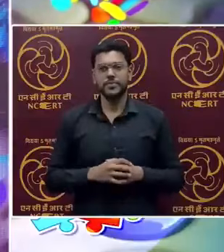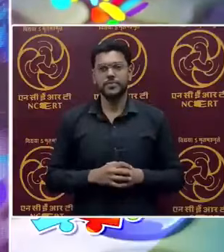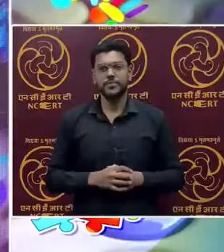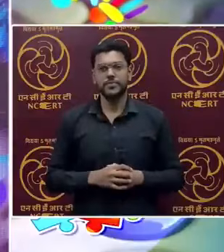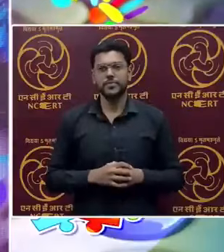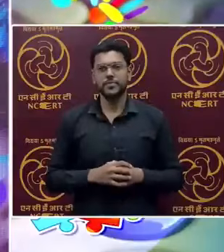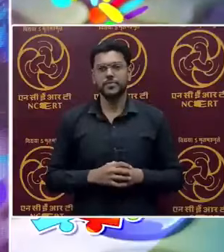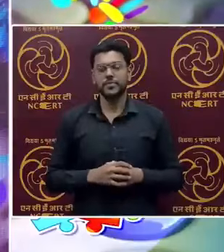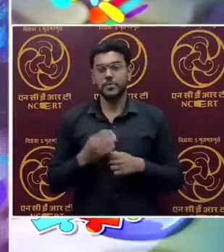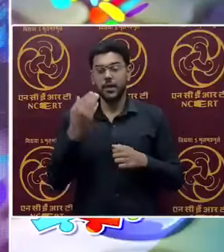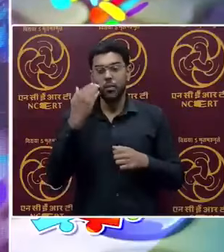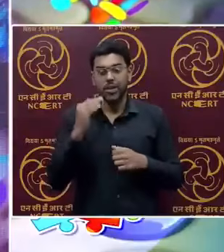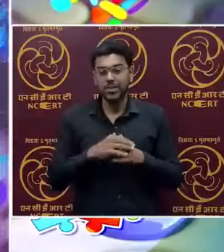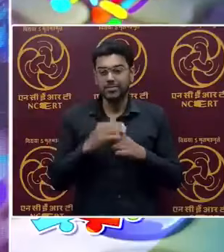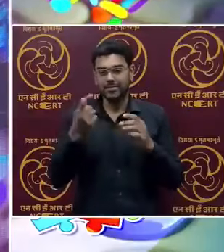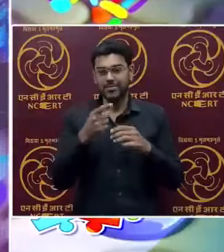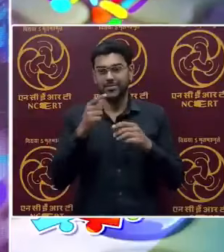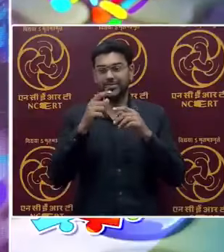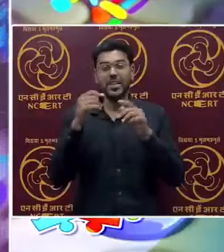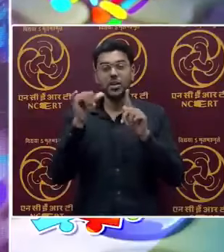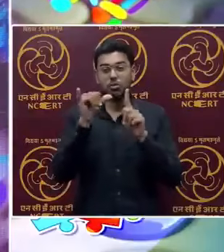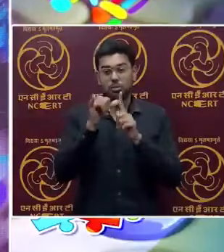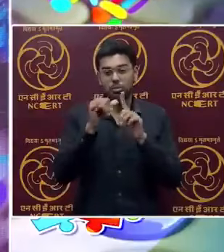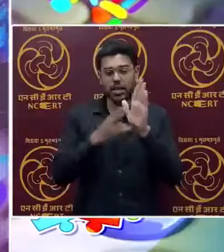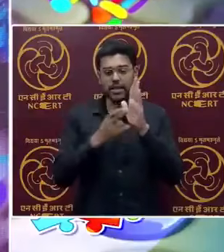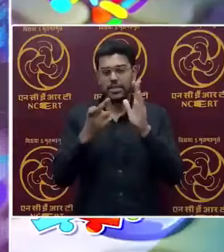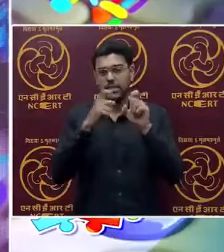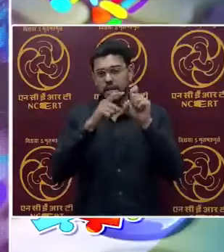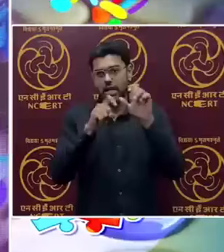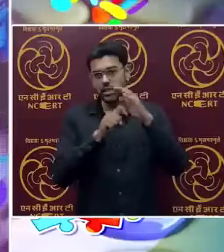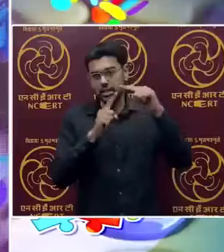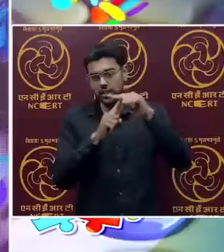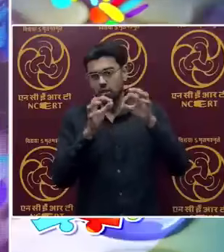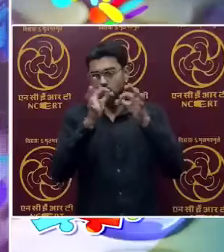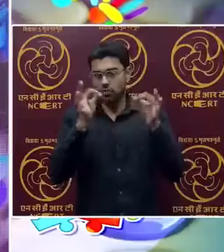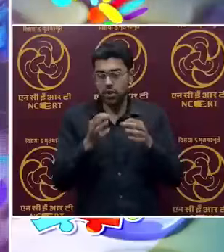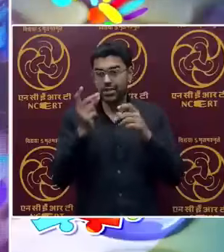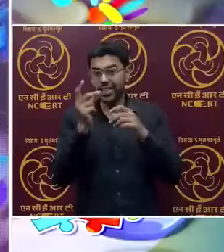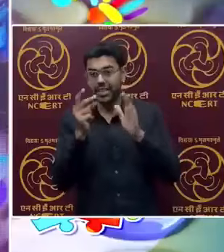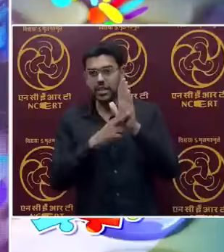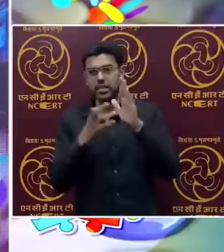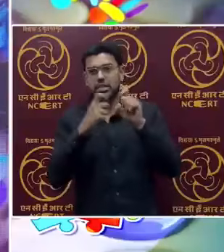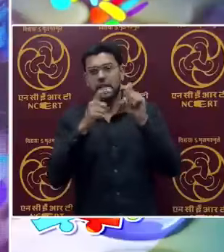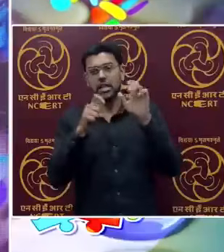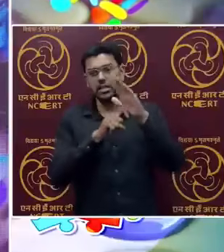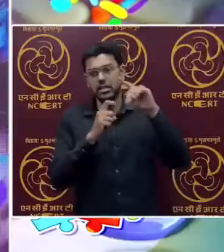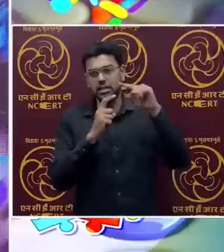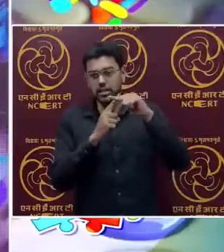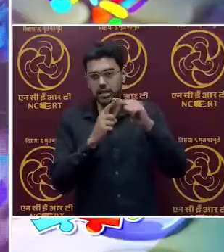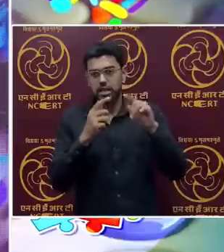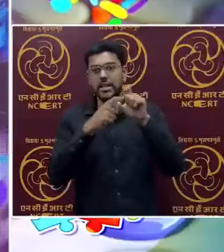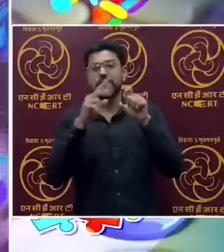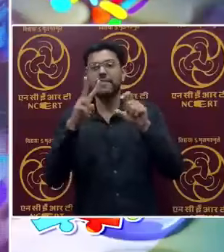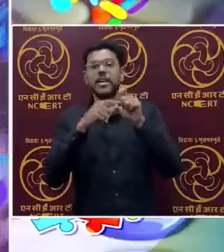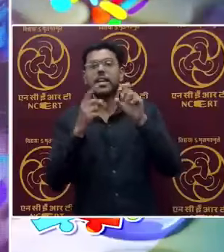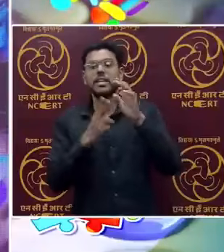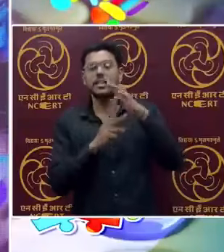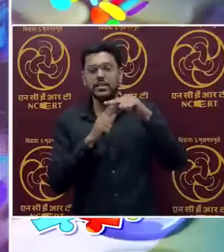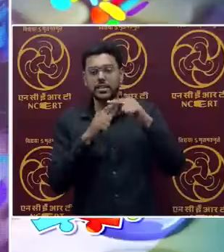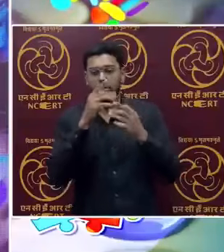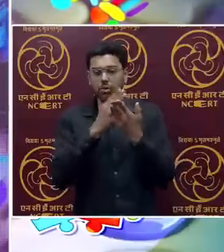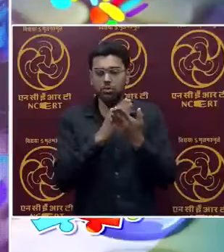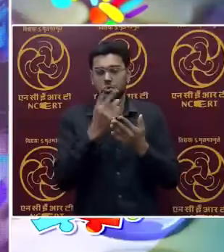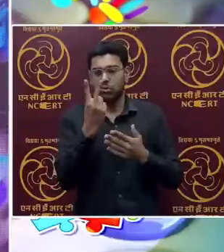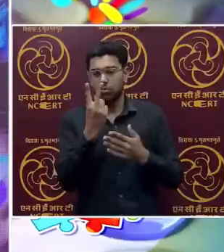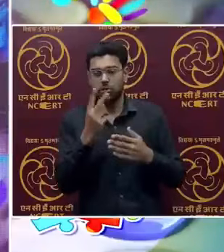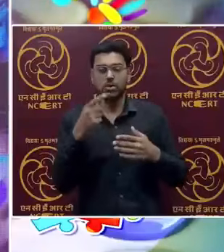dth.isl31@ciet.nic.in. And on our both YouTube handles, NCERT Official and NCERT Events, you can send us your questions, suggestions